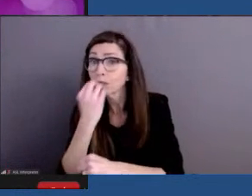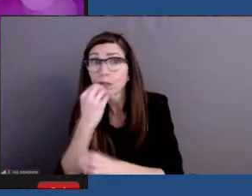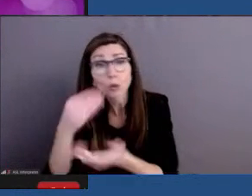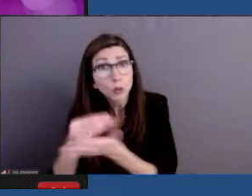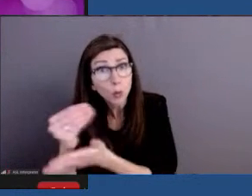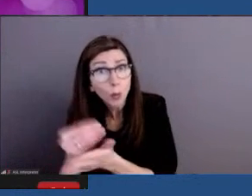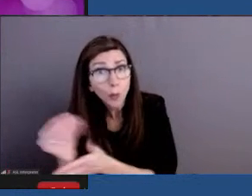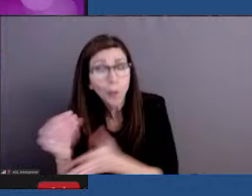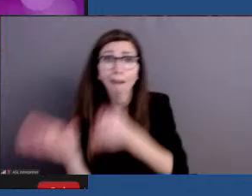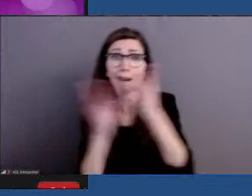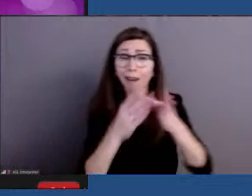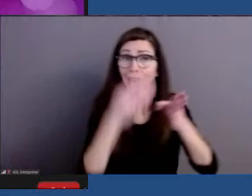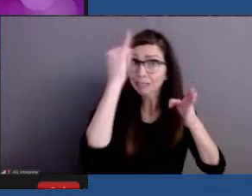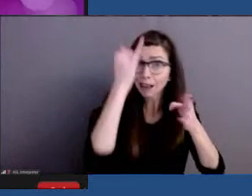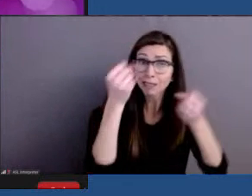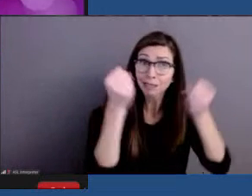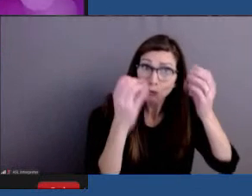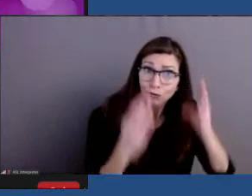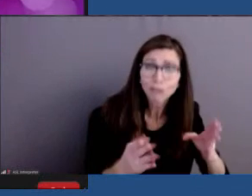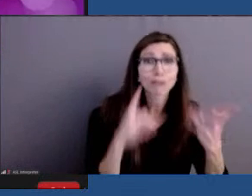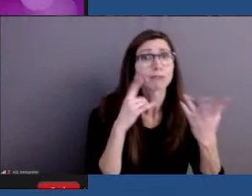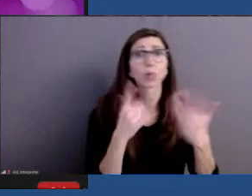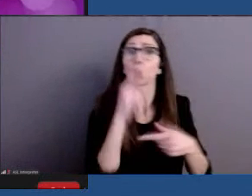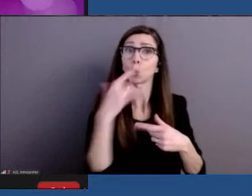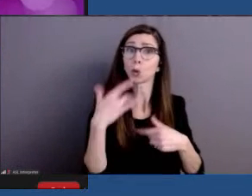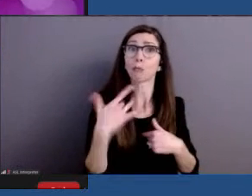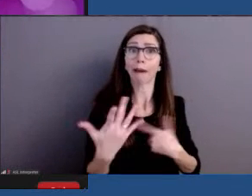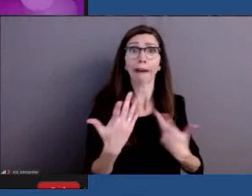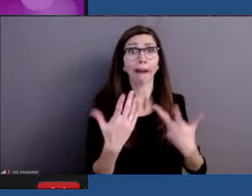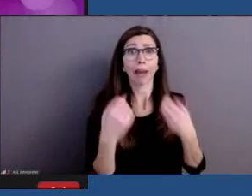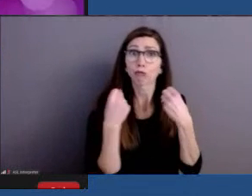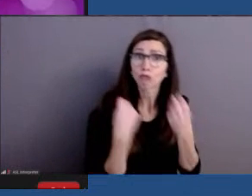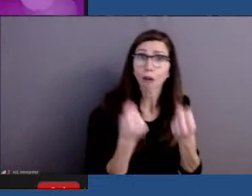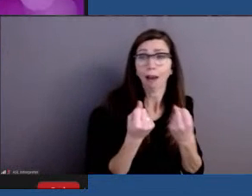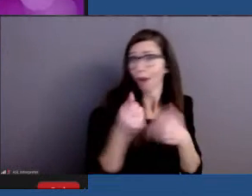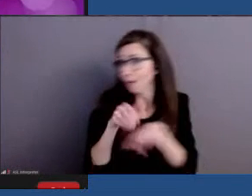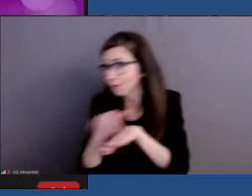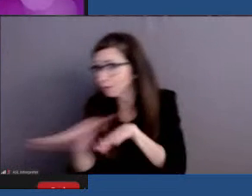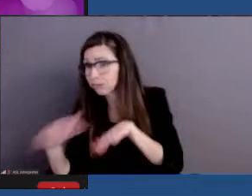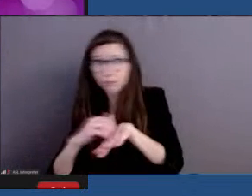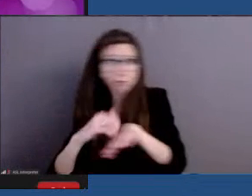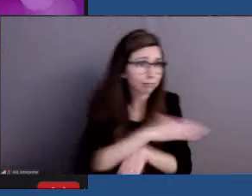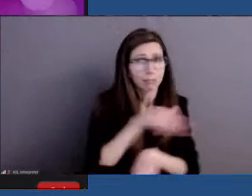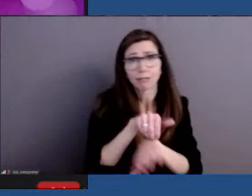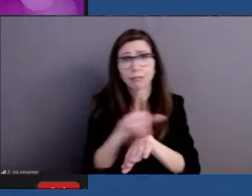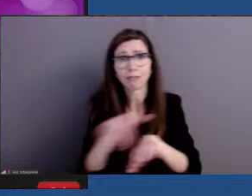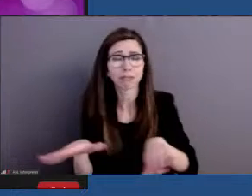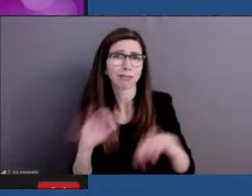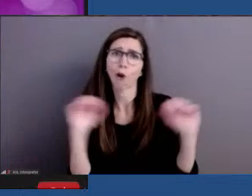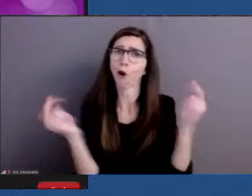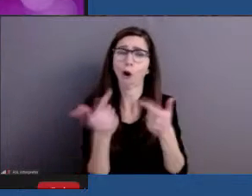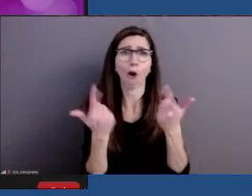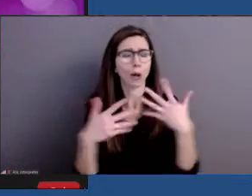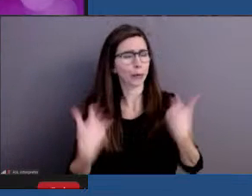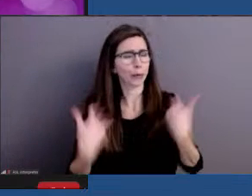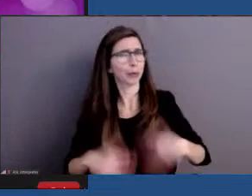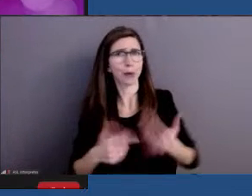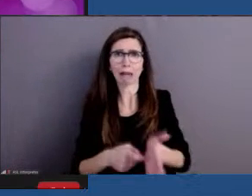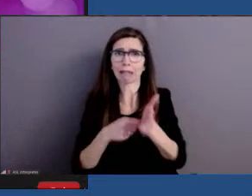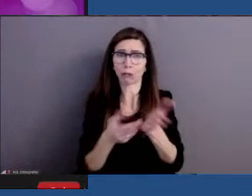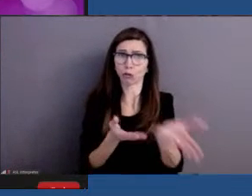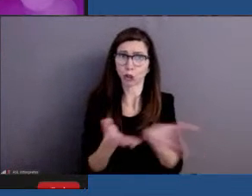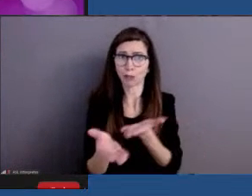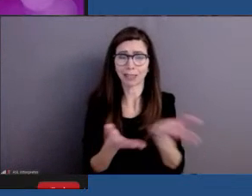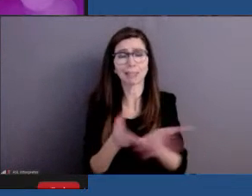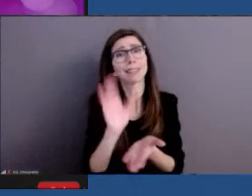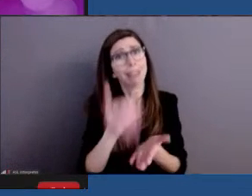and others who put their health at risk every day to make sure that we have the essential services we need. This makes a big difference for disabled